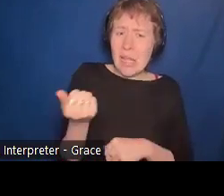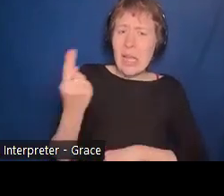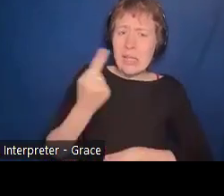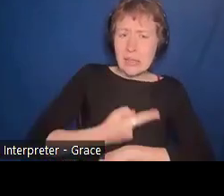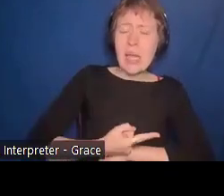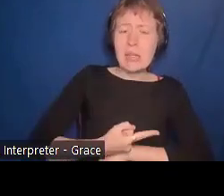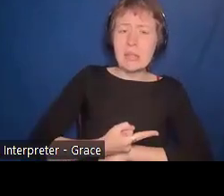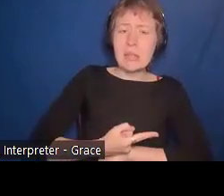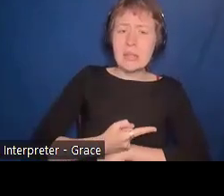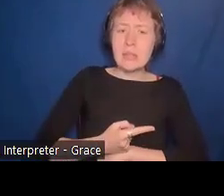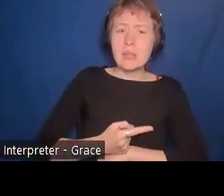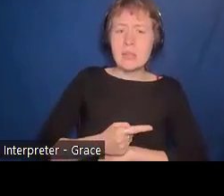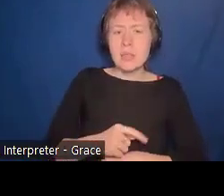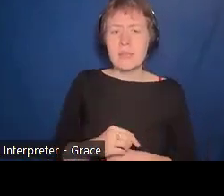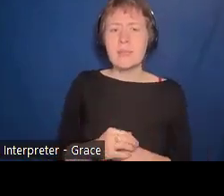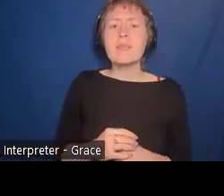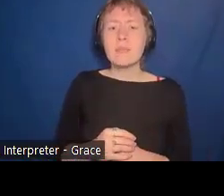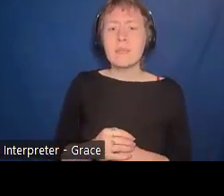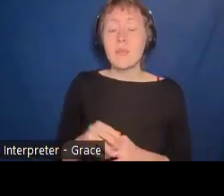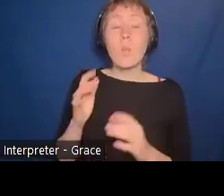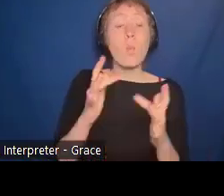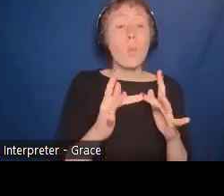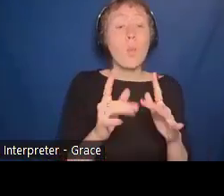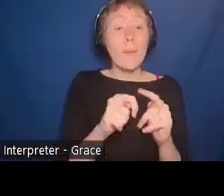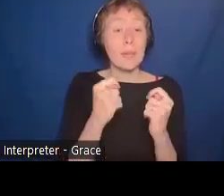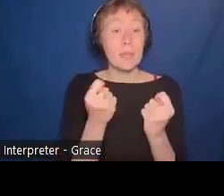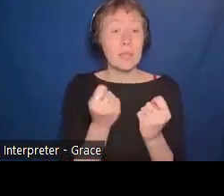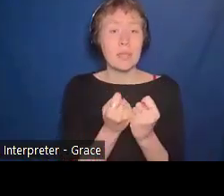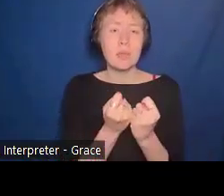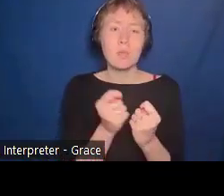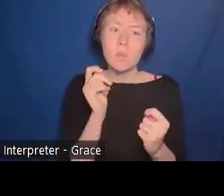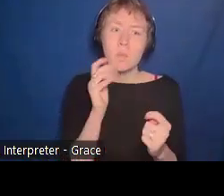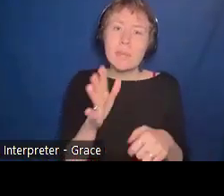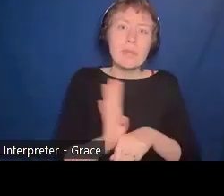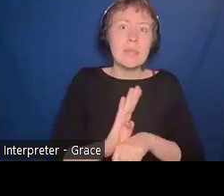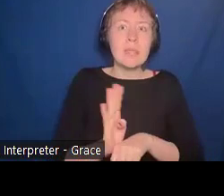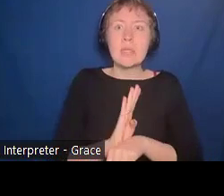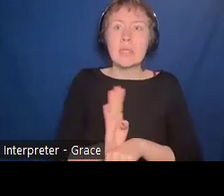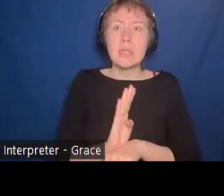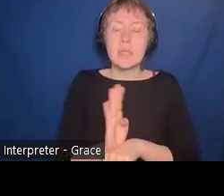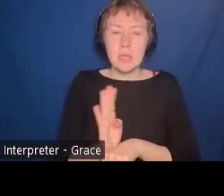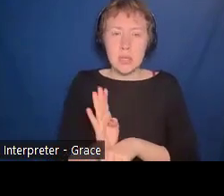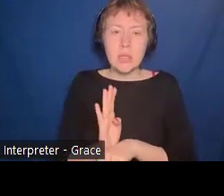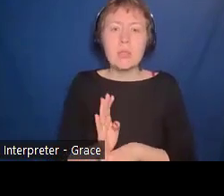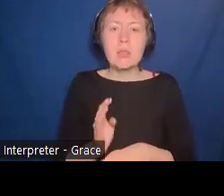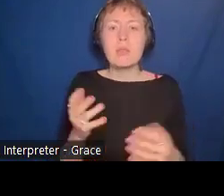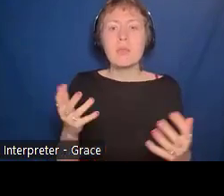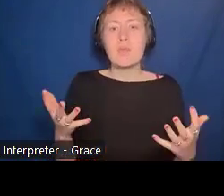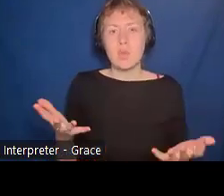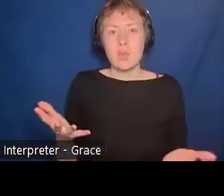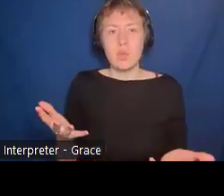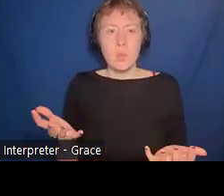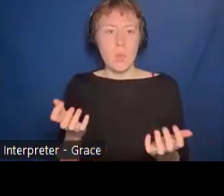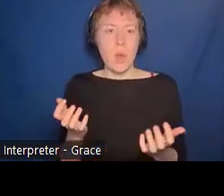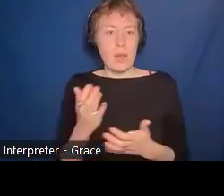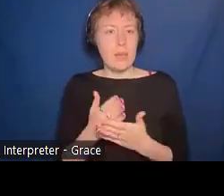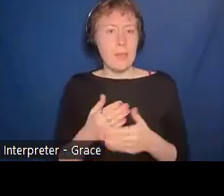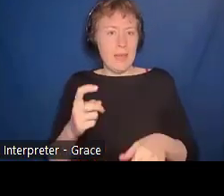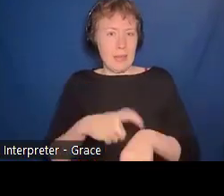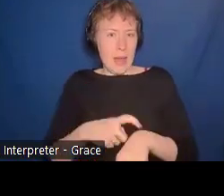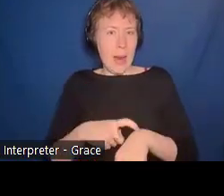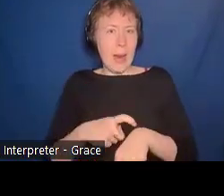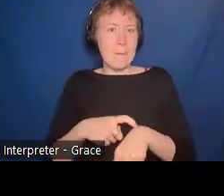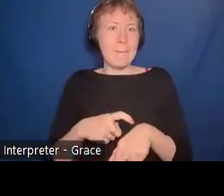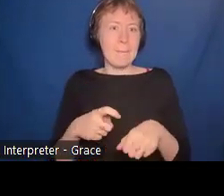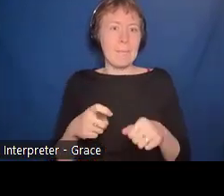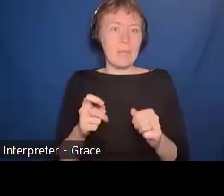a buffer. The web team is going to be incredibly busy. And so we do want to build a little bit of buffer to